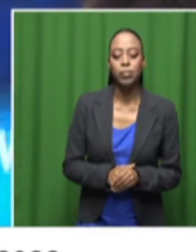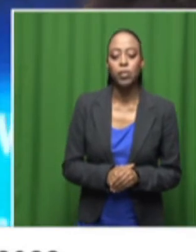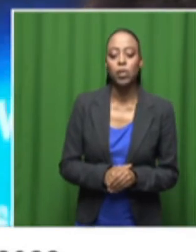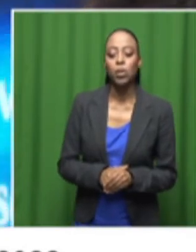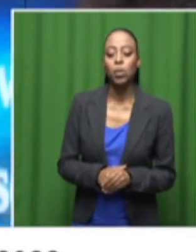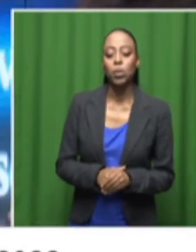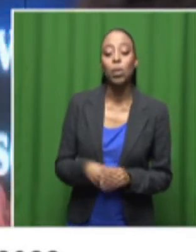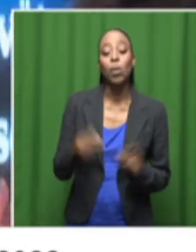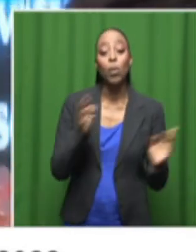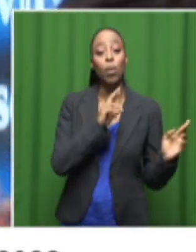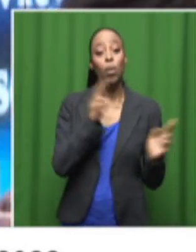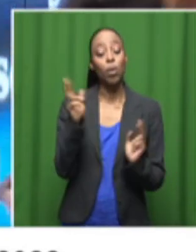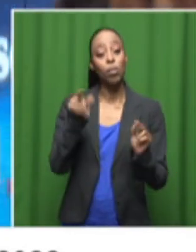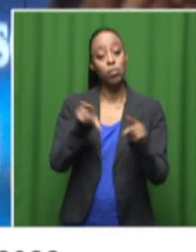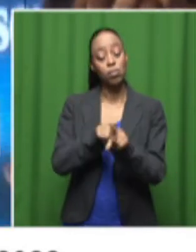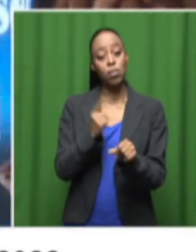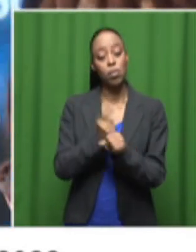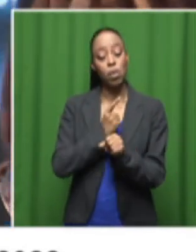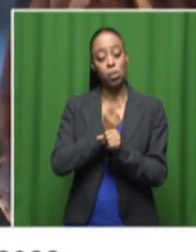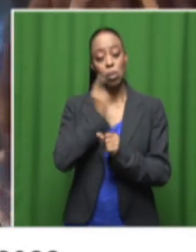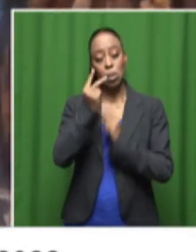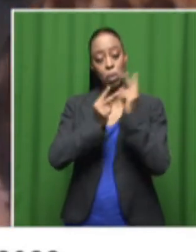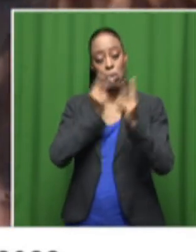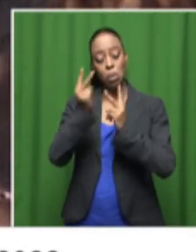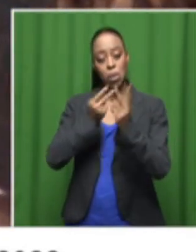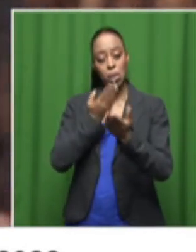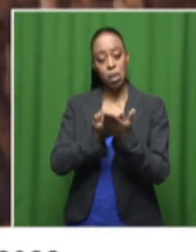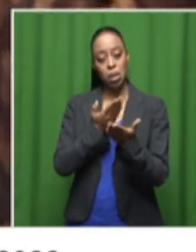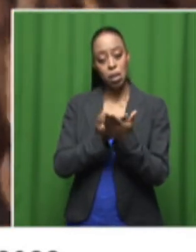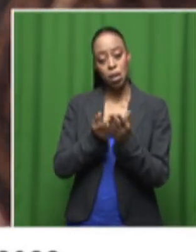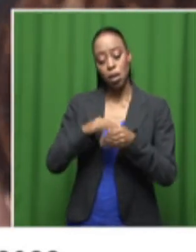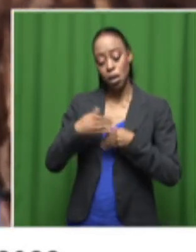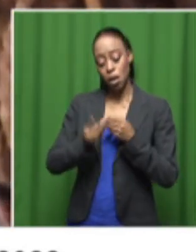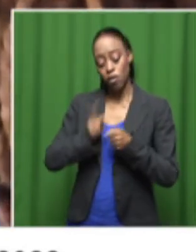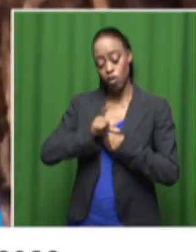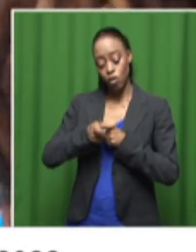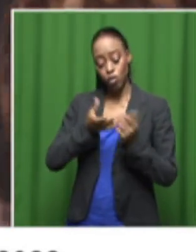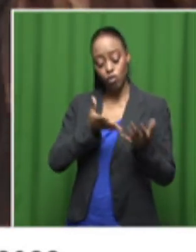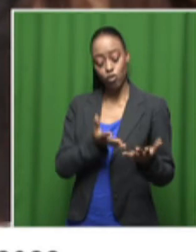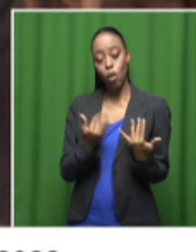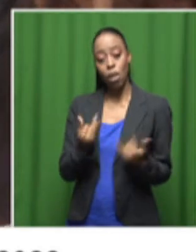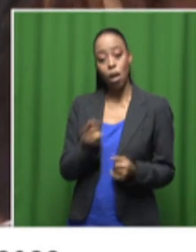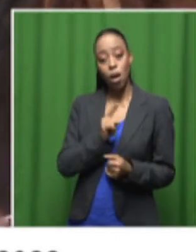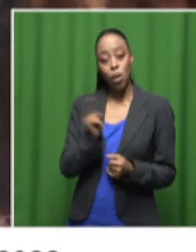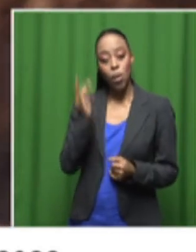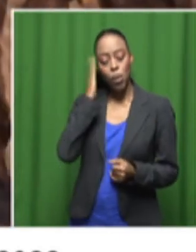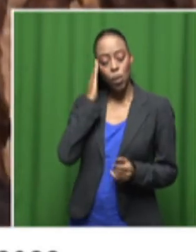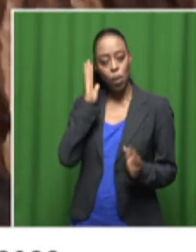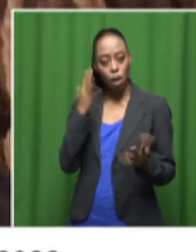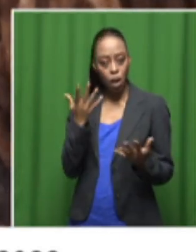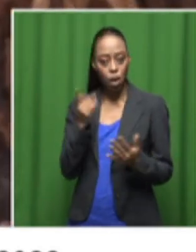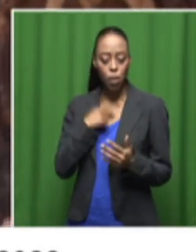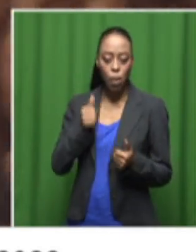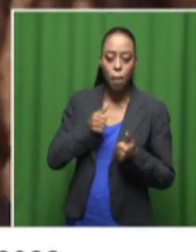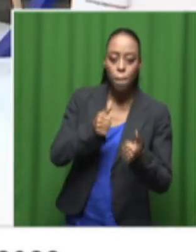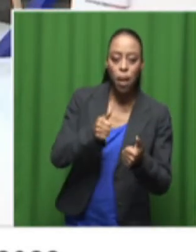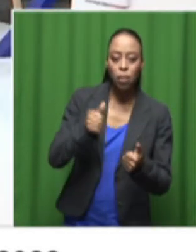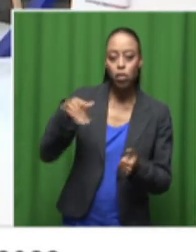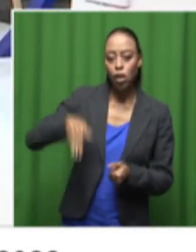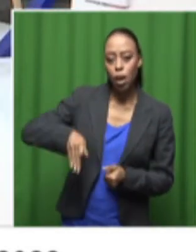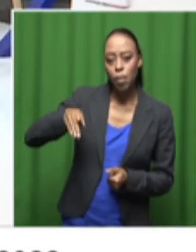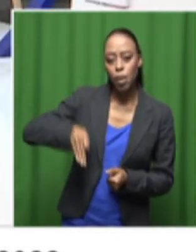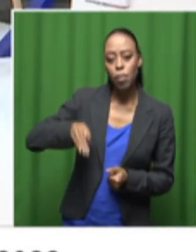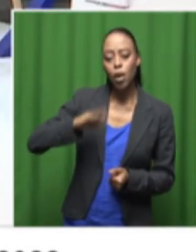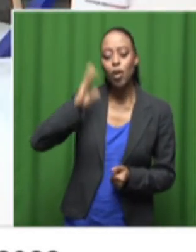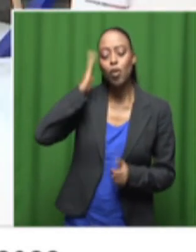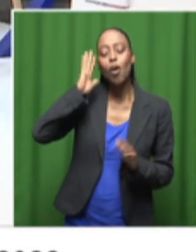One hopes that we're able to see that come out of this conference. How do you know, when you head back to Namibia, that this was